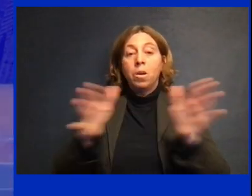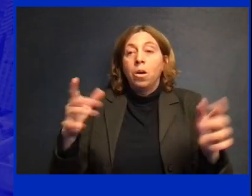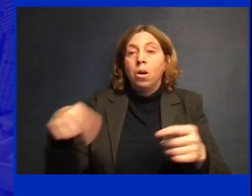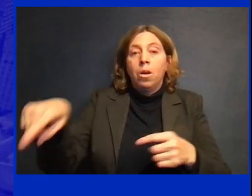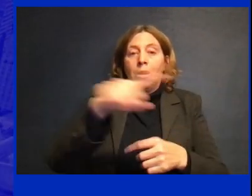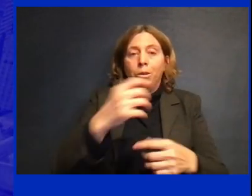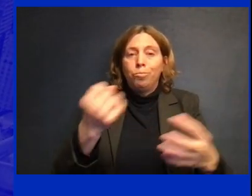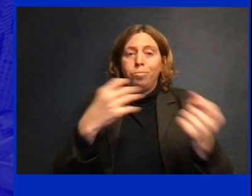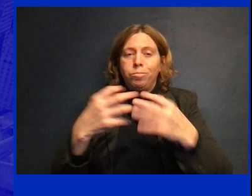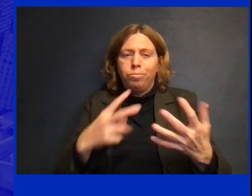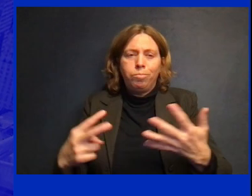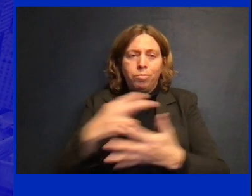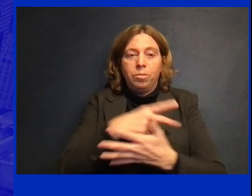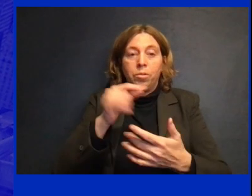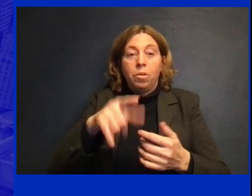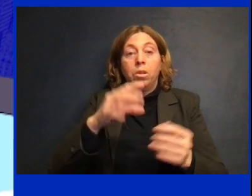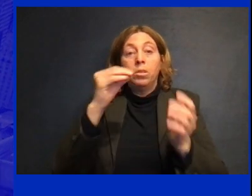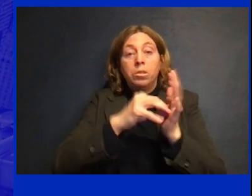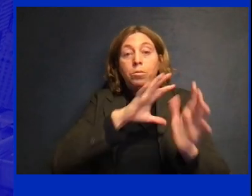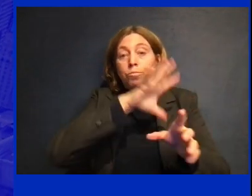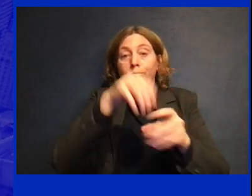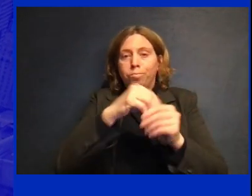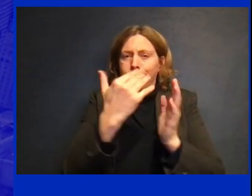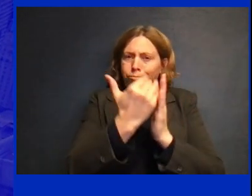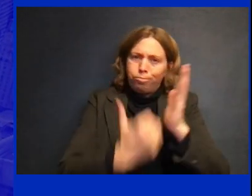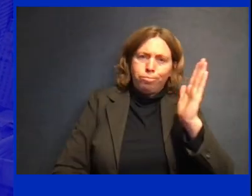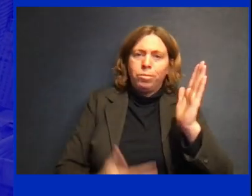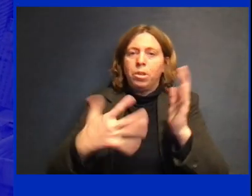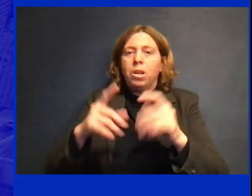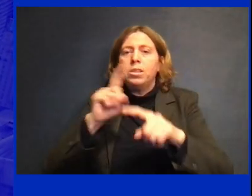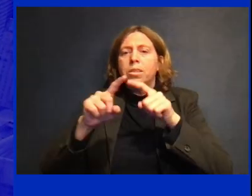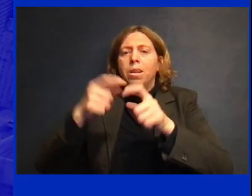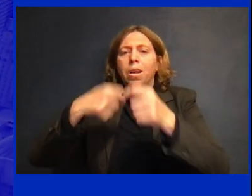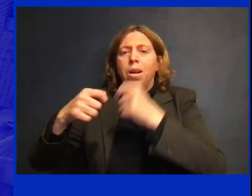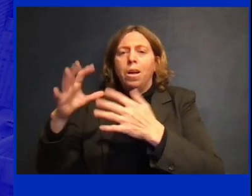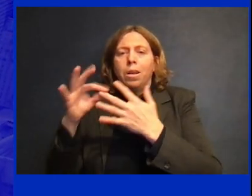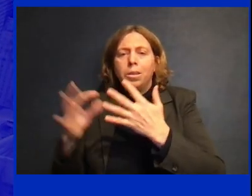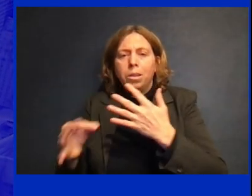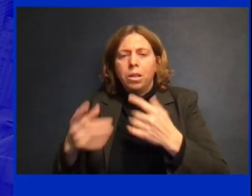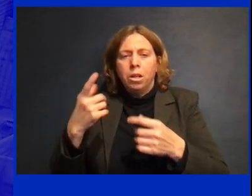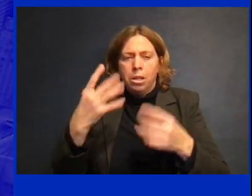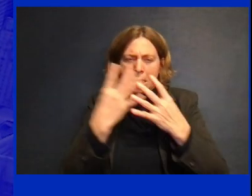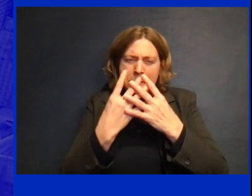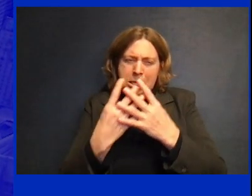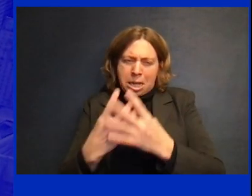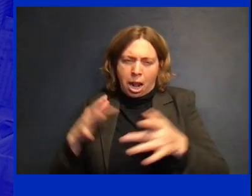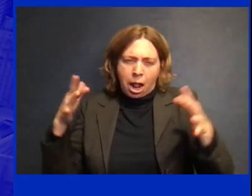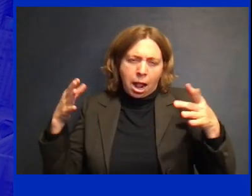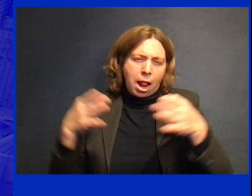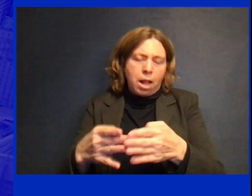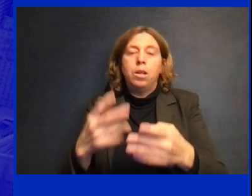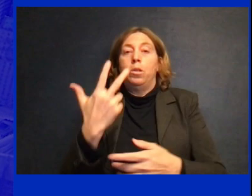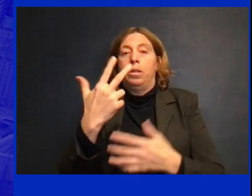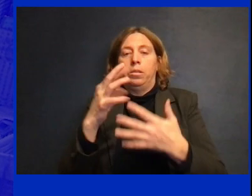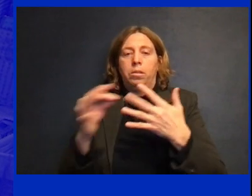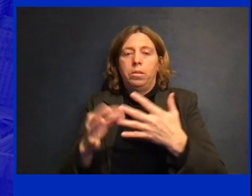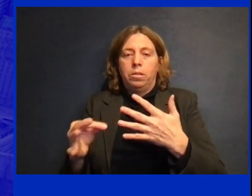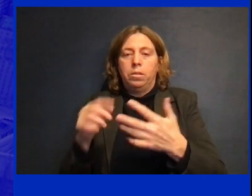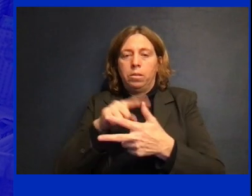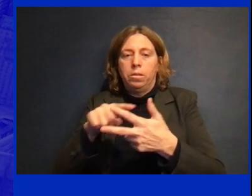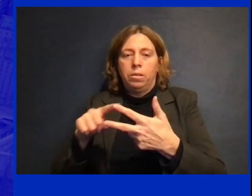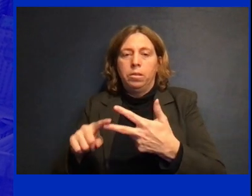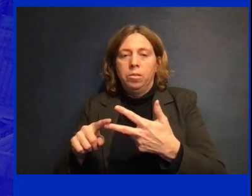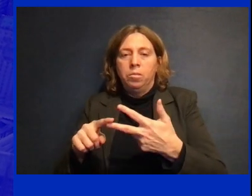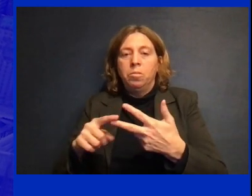comment period. The document identified a long list of alternatives that were screened down to 3 alternatives that best met